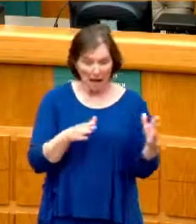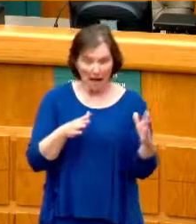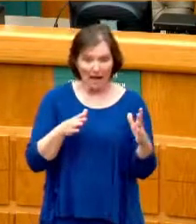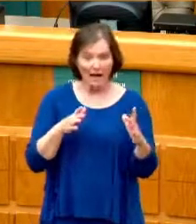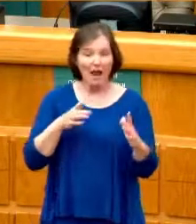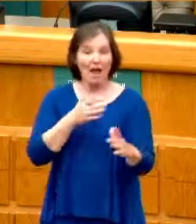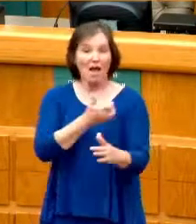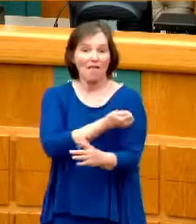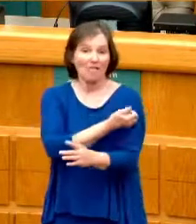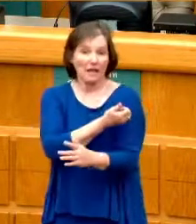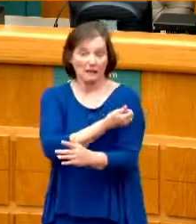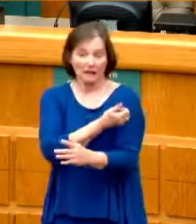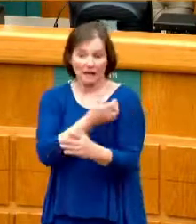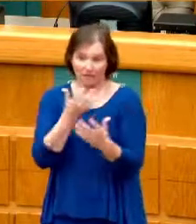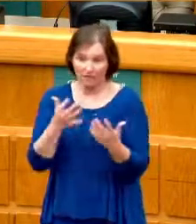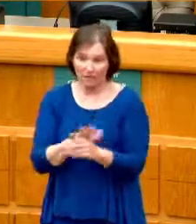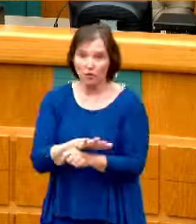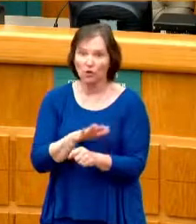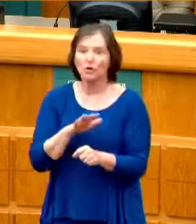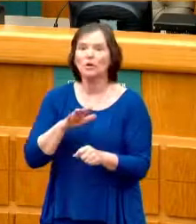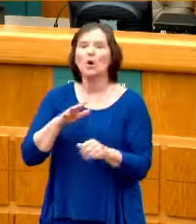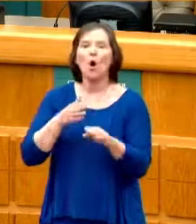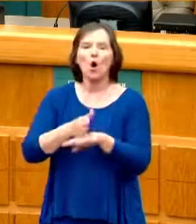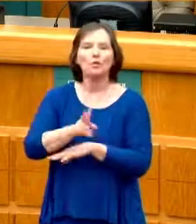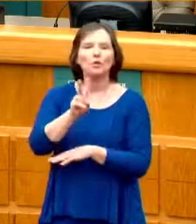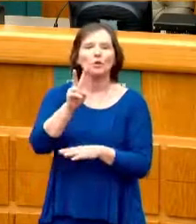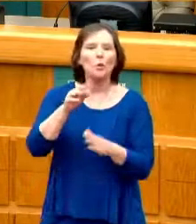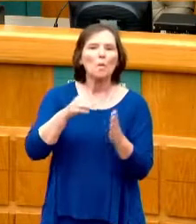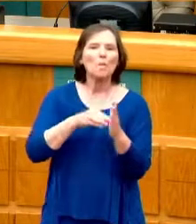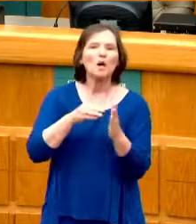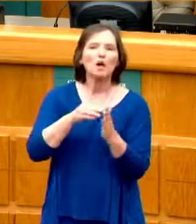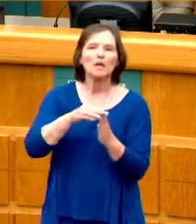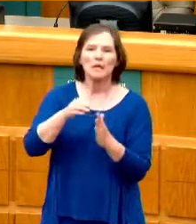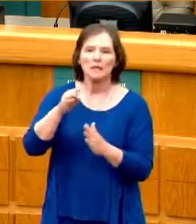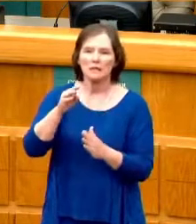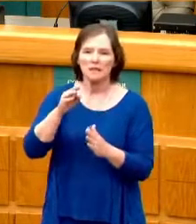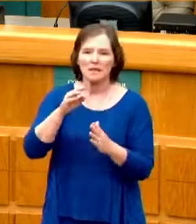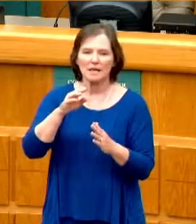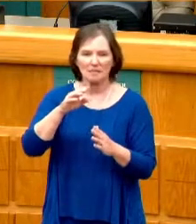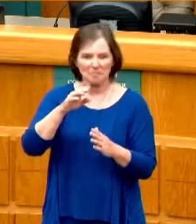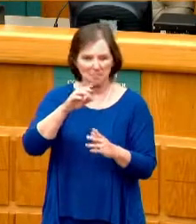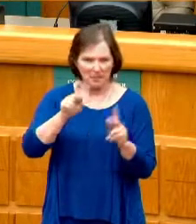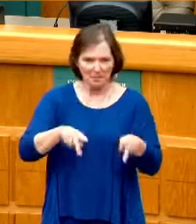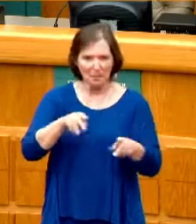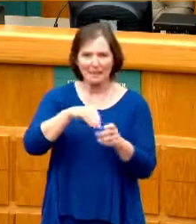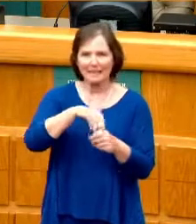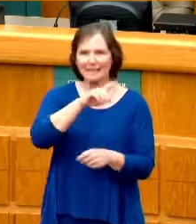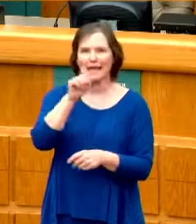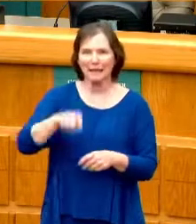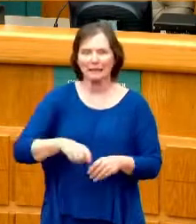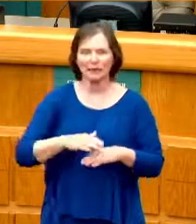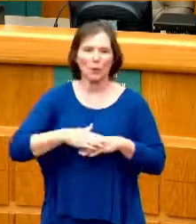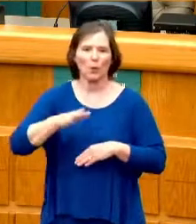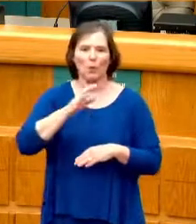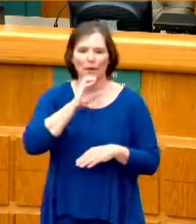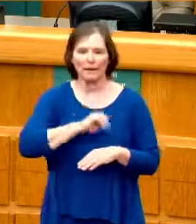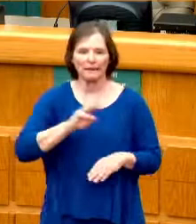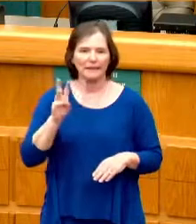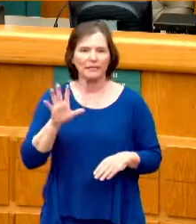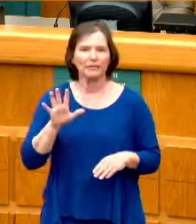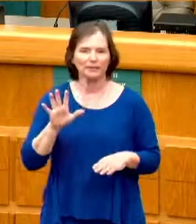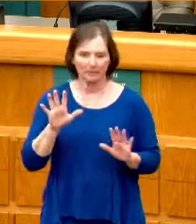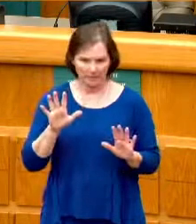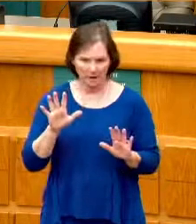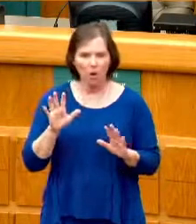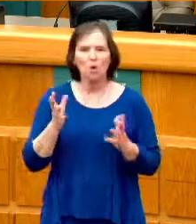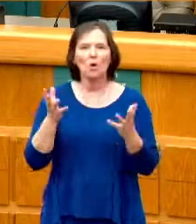our goal is very important. Mayor Paulette Guajardo wants to provide a vaccine to everyone who wants one. For